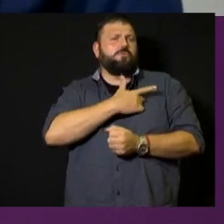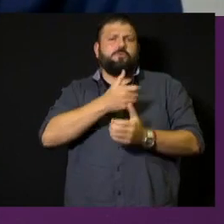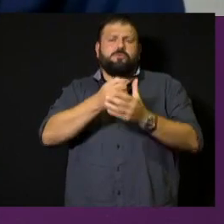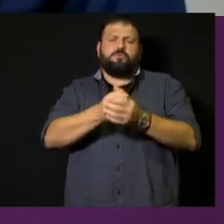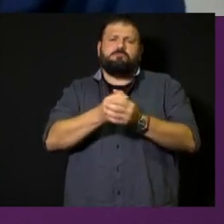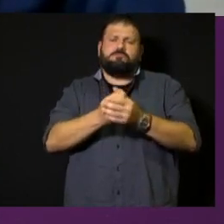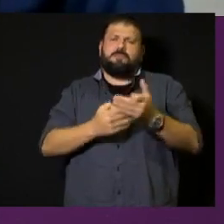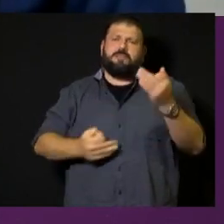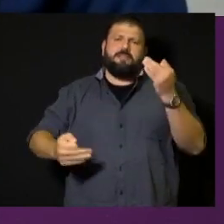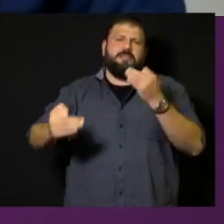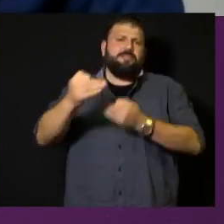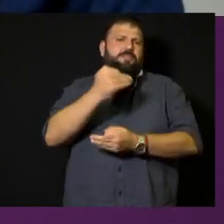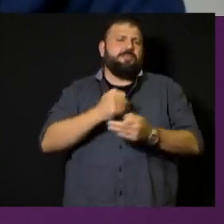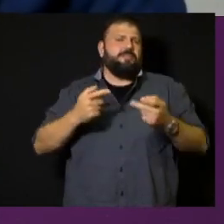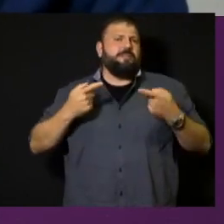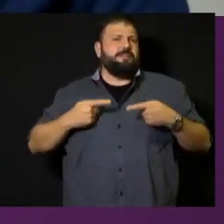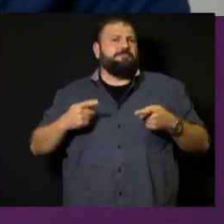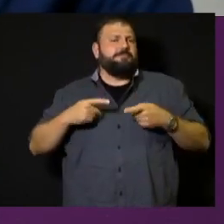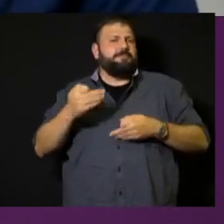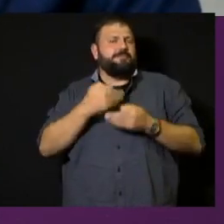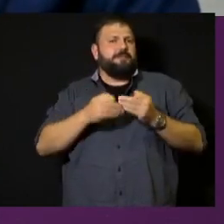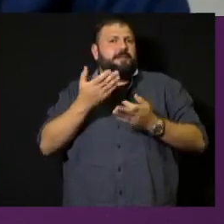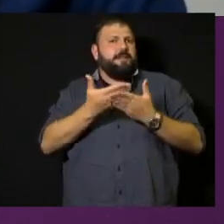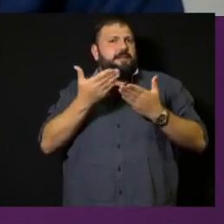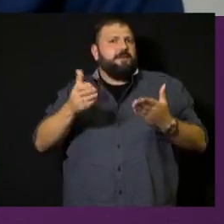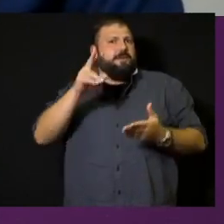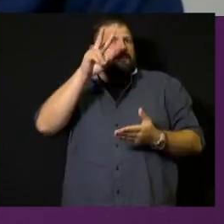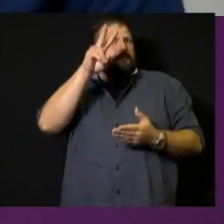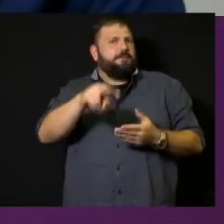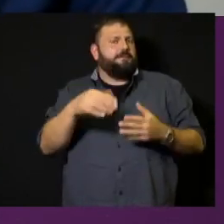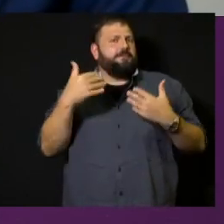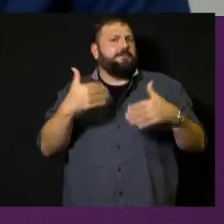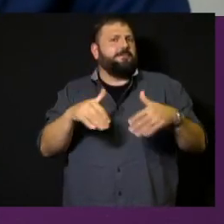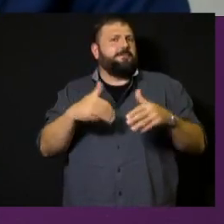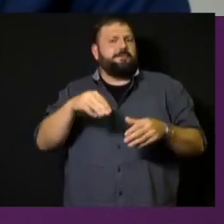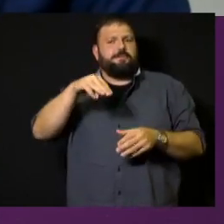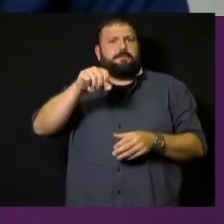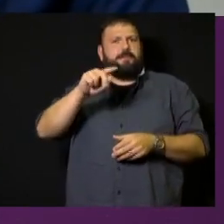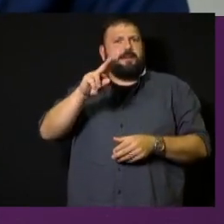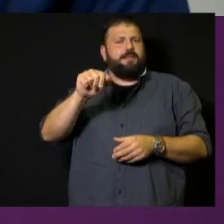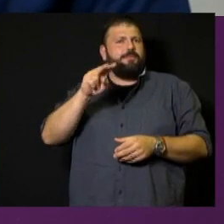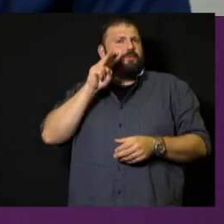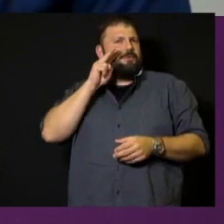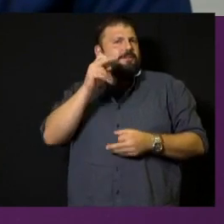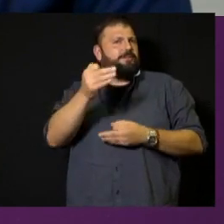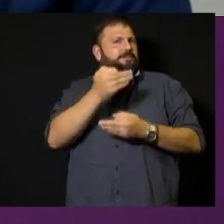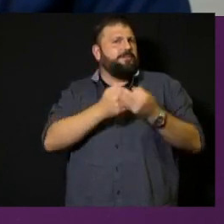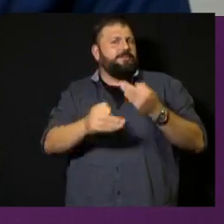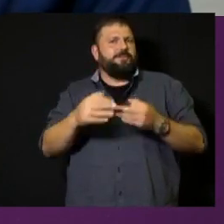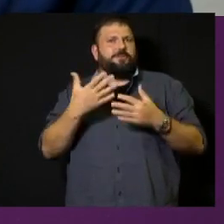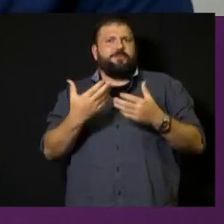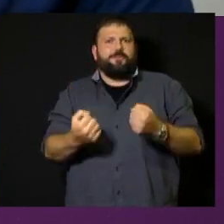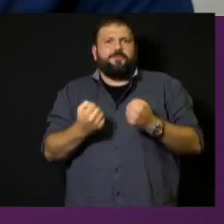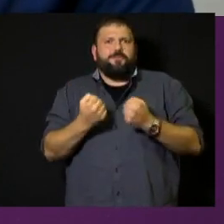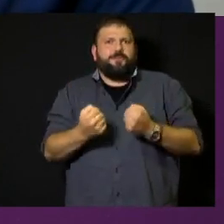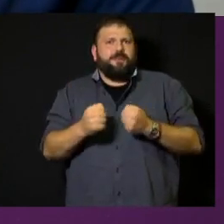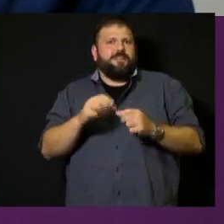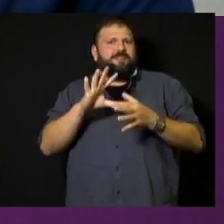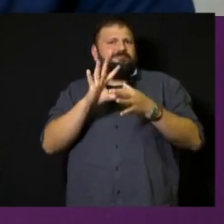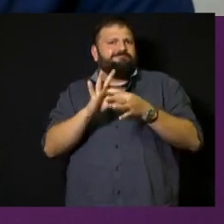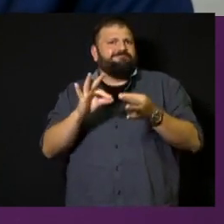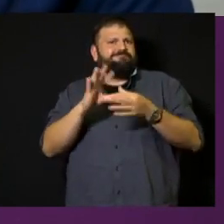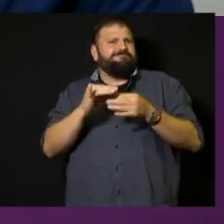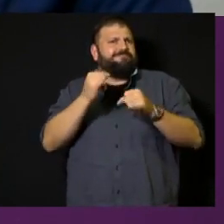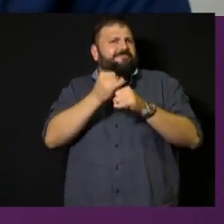It's great to say hi. I'm very excited with all the things we've seen in this marathon. This has been a